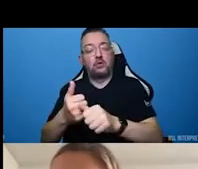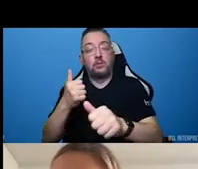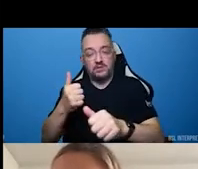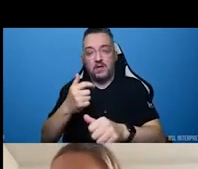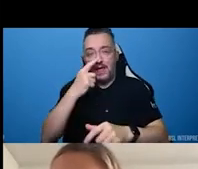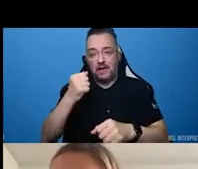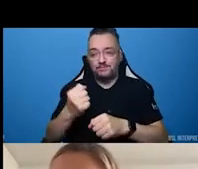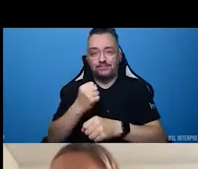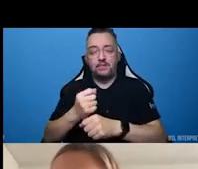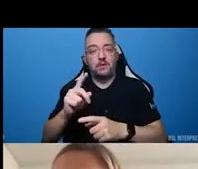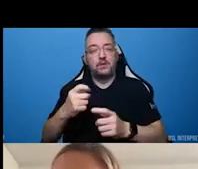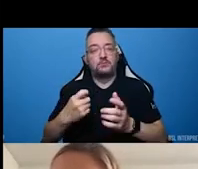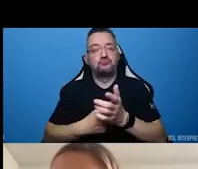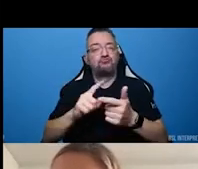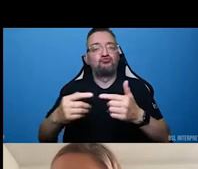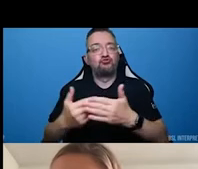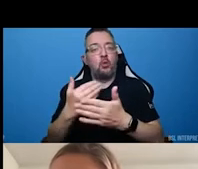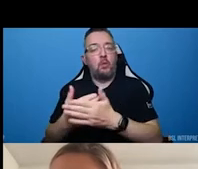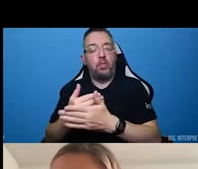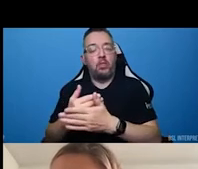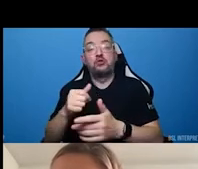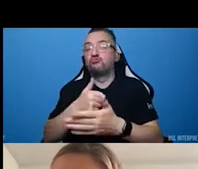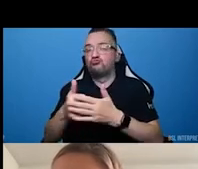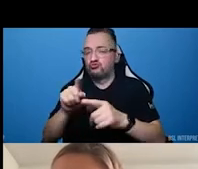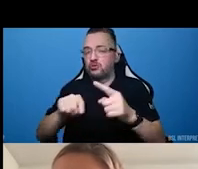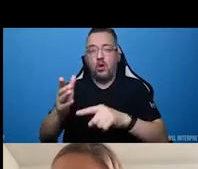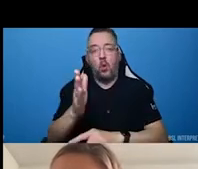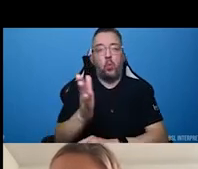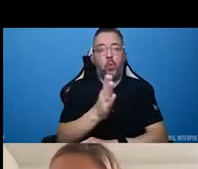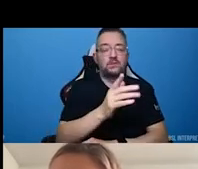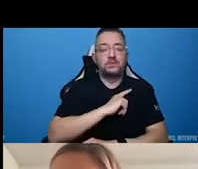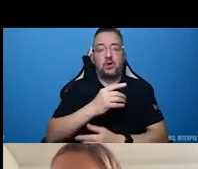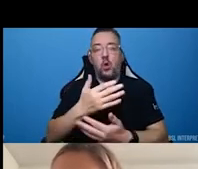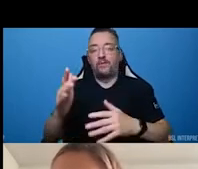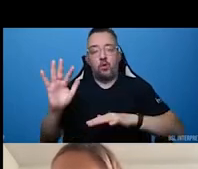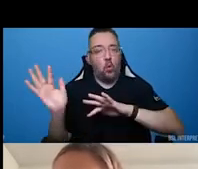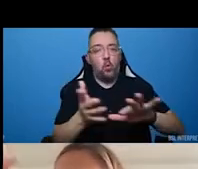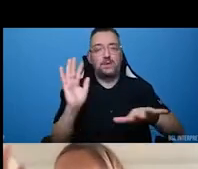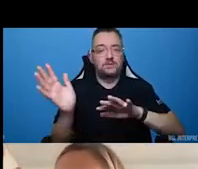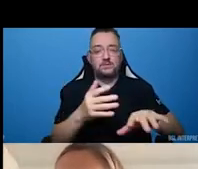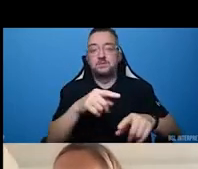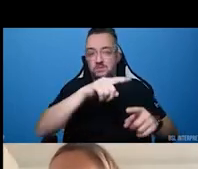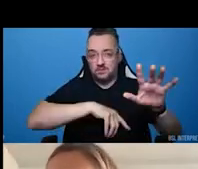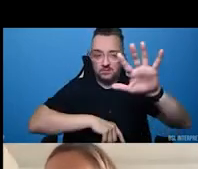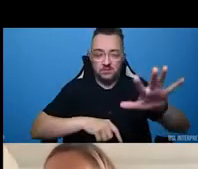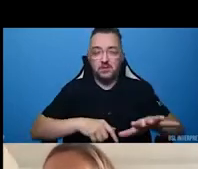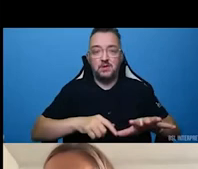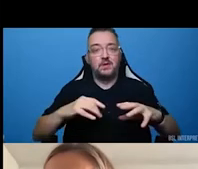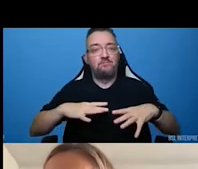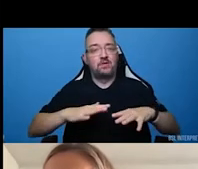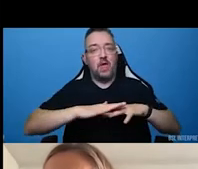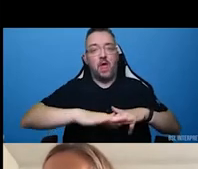energy sites, mostly in the west coast of Ireland, where we have a lot of wind energy and a lot of free land.